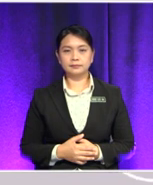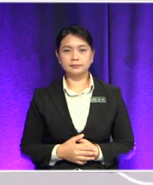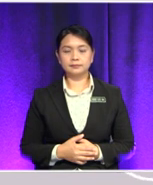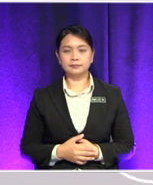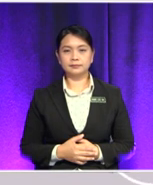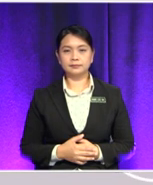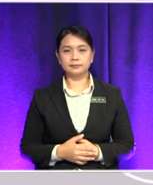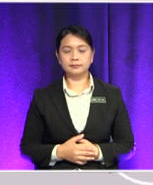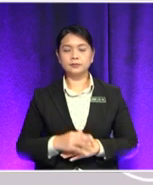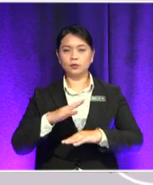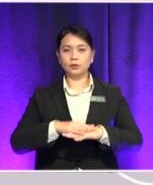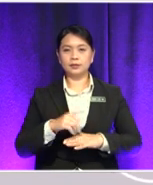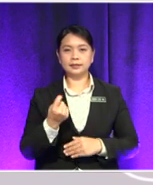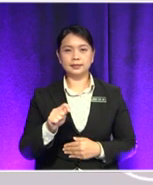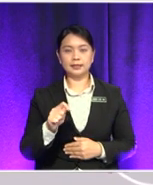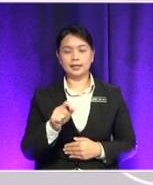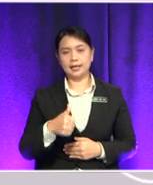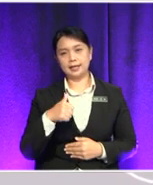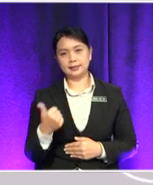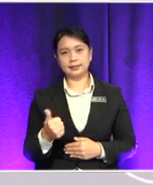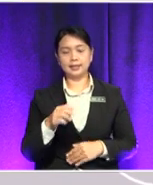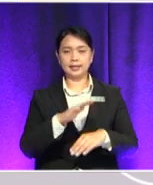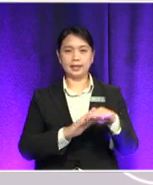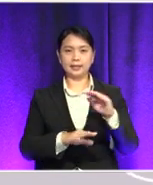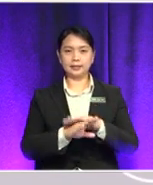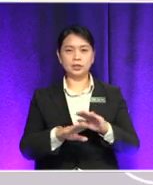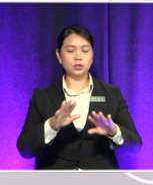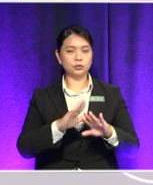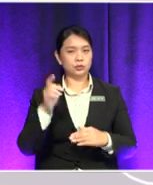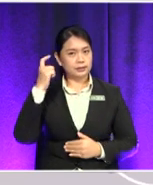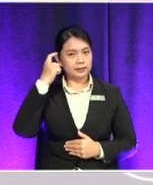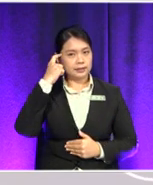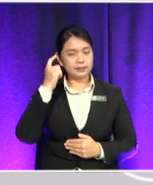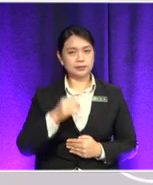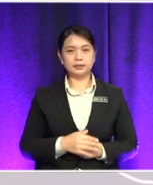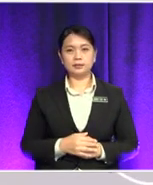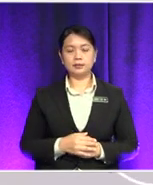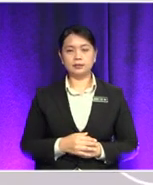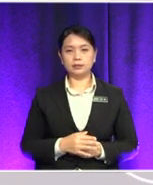On the other hand, it is outrageous to even think of destroying Clifton Park.